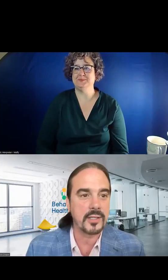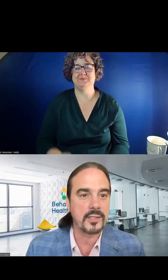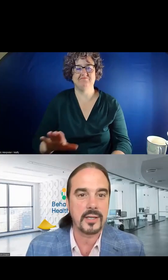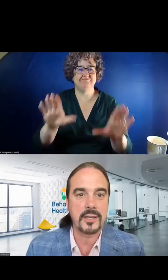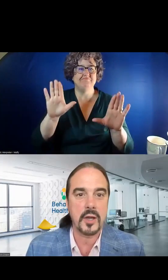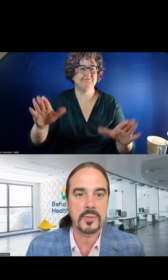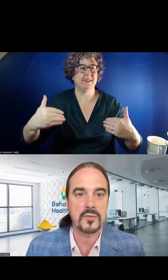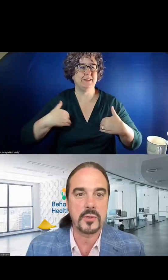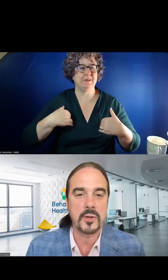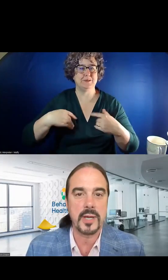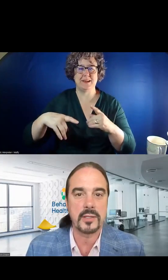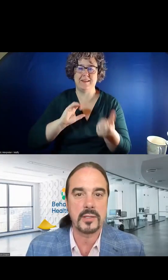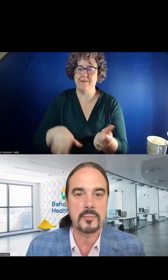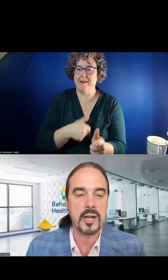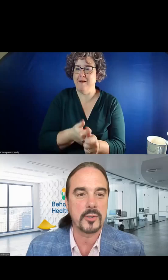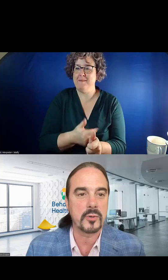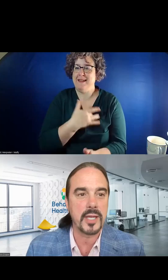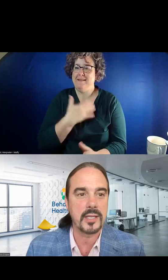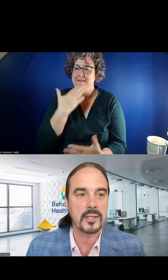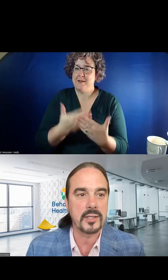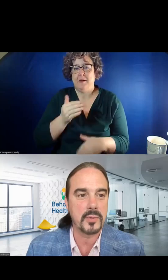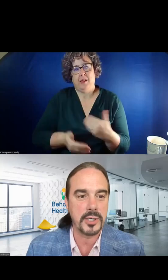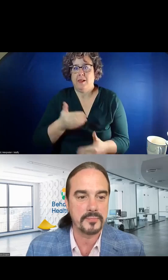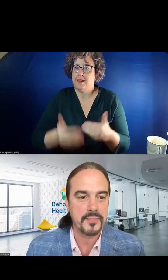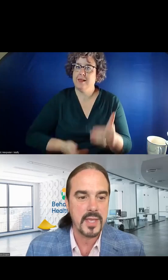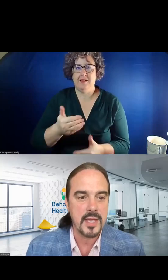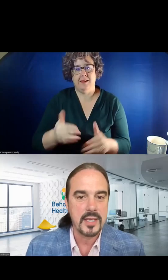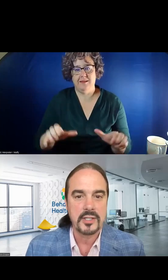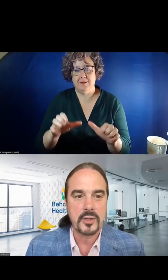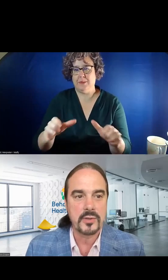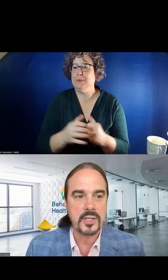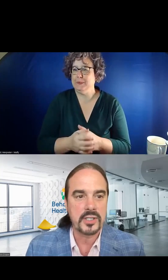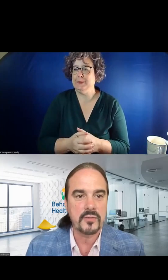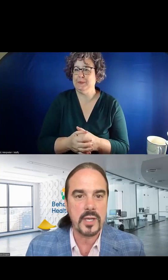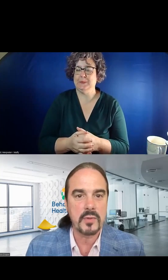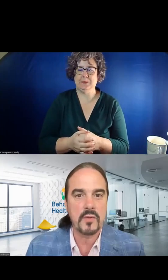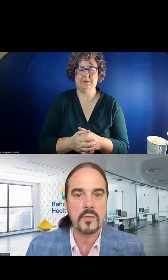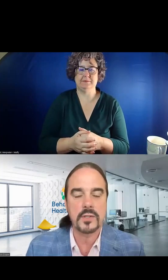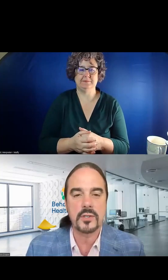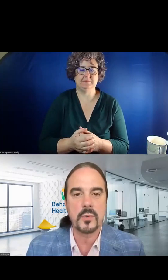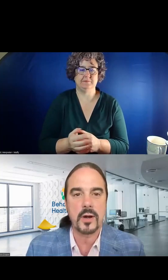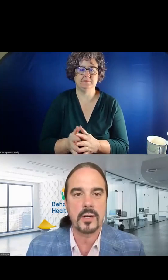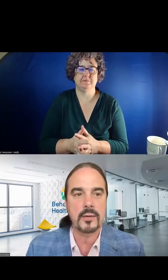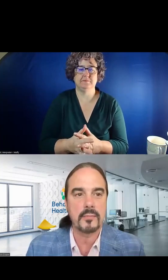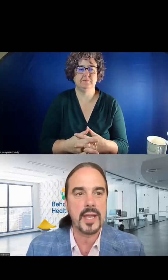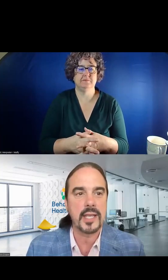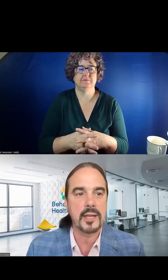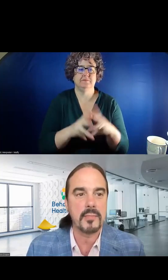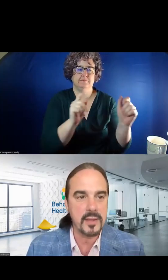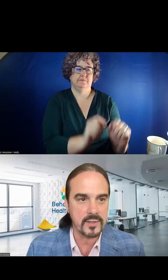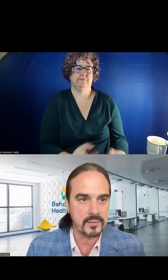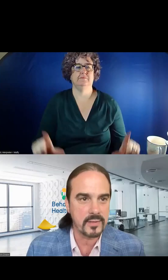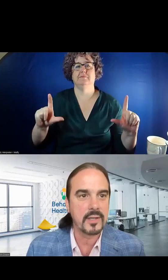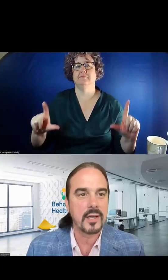updates that help us feel good about the progress we're making in the community. So let's see if we can move over to our